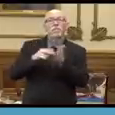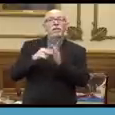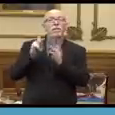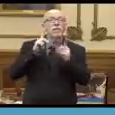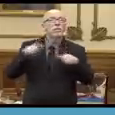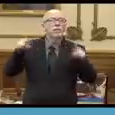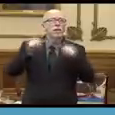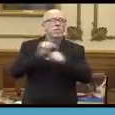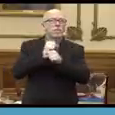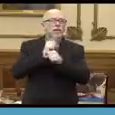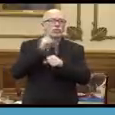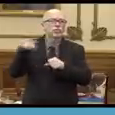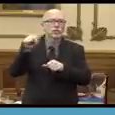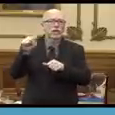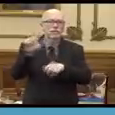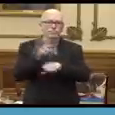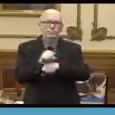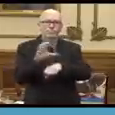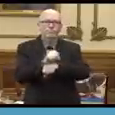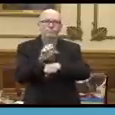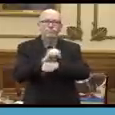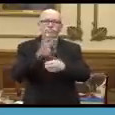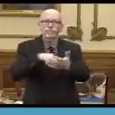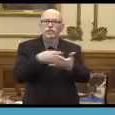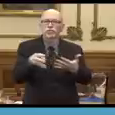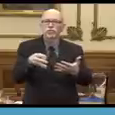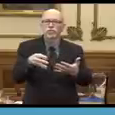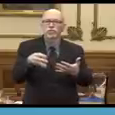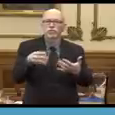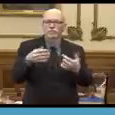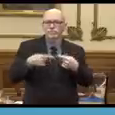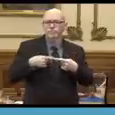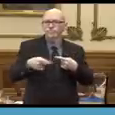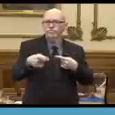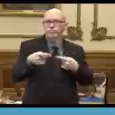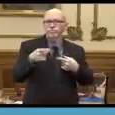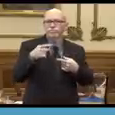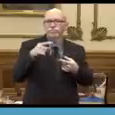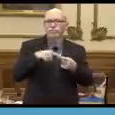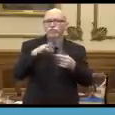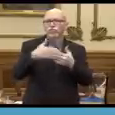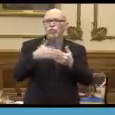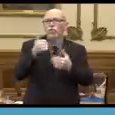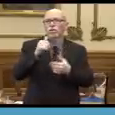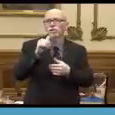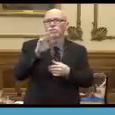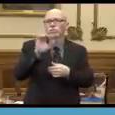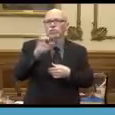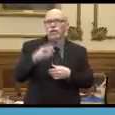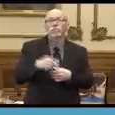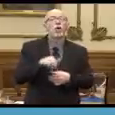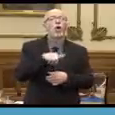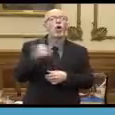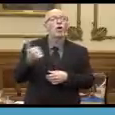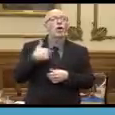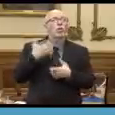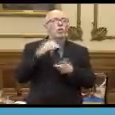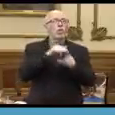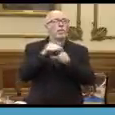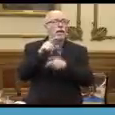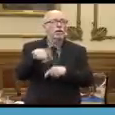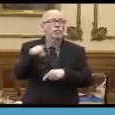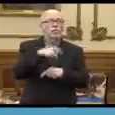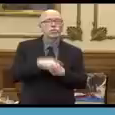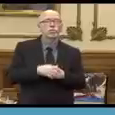can make sure that they can get their appointment scheduled at the closest branch. The other thing I would like to remind people